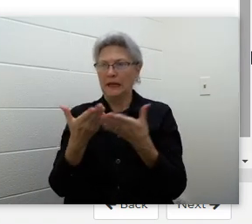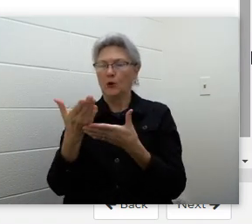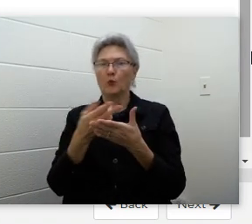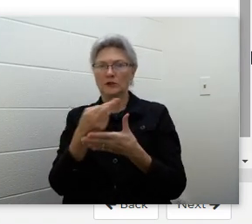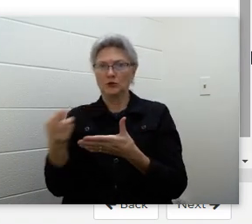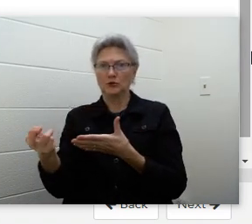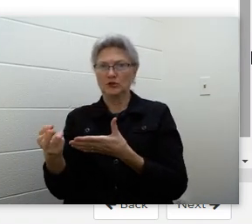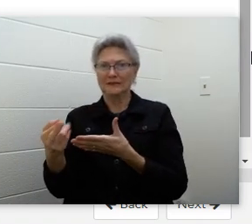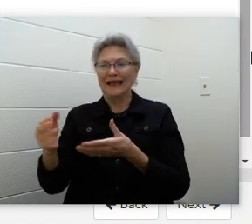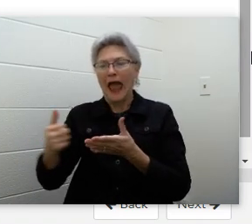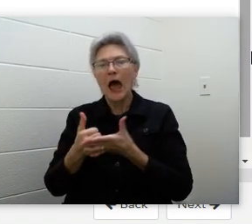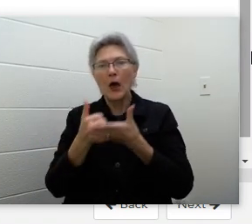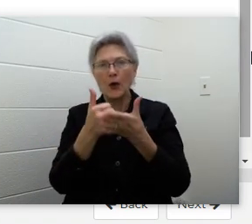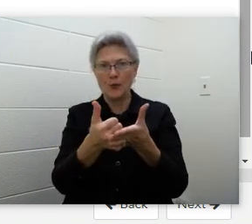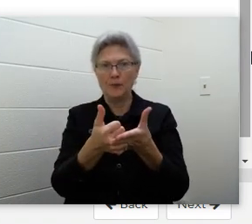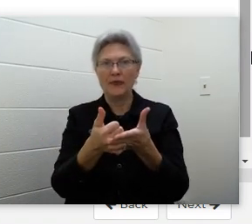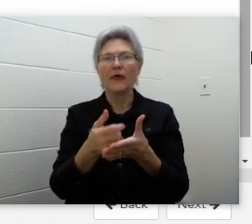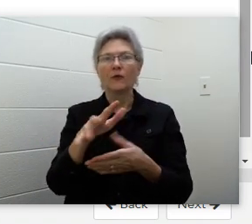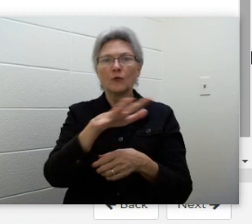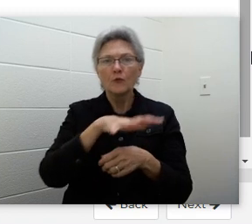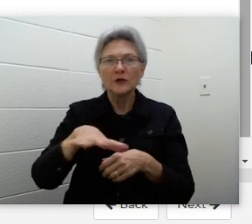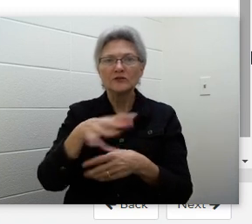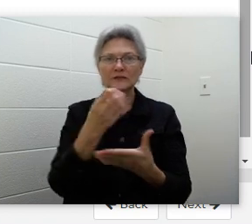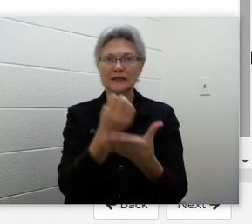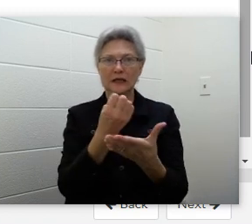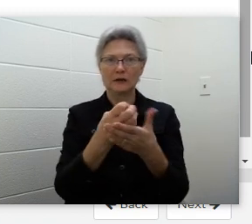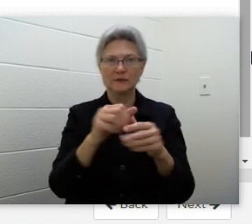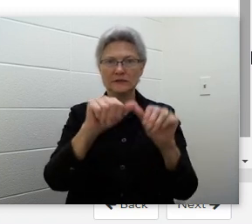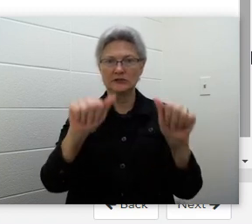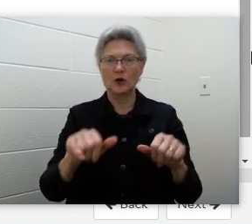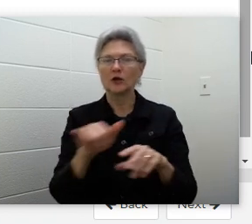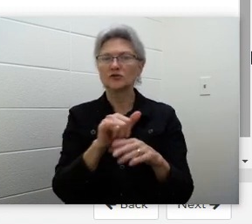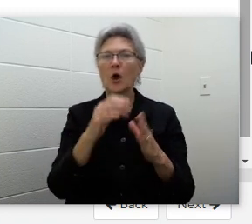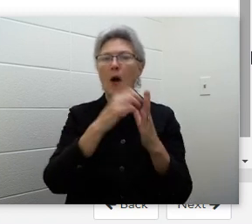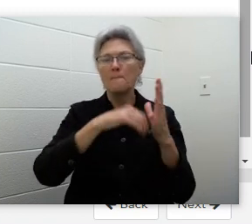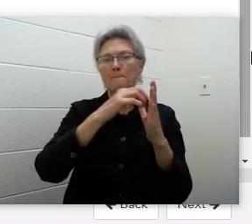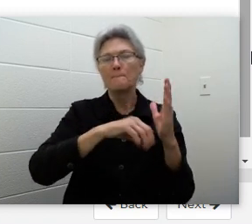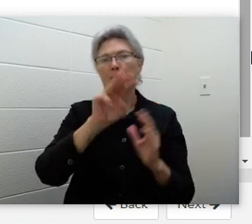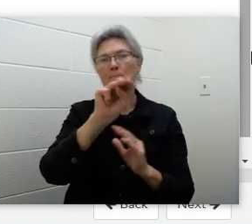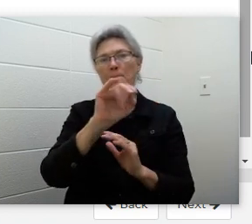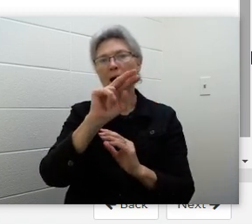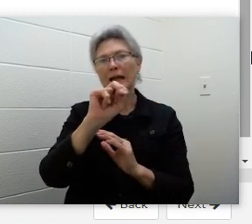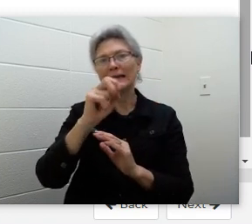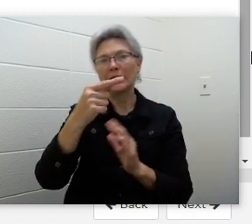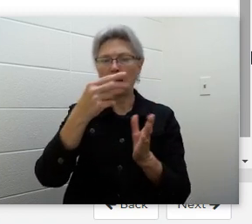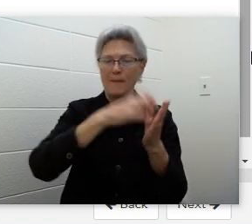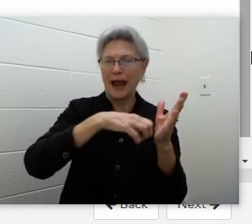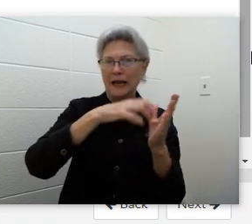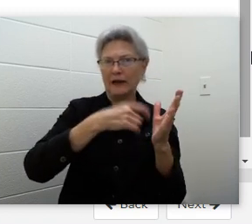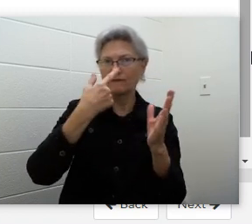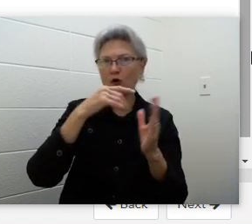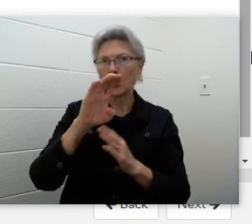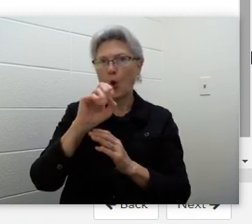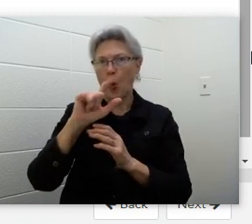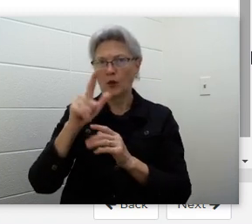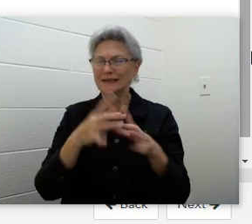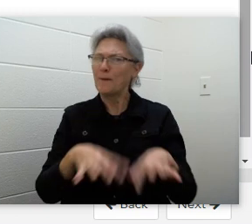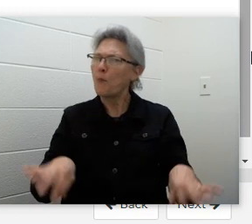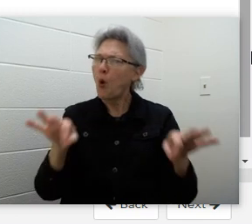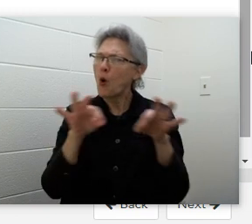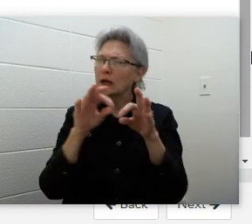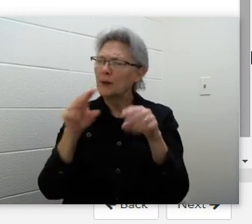resources contribute to the region's economy as well. Mining is important in the region. Mining for coal has provided jobs